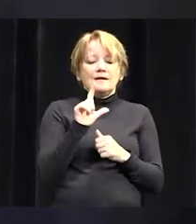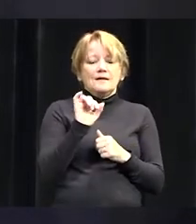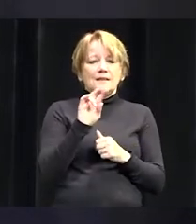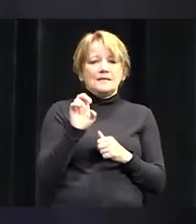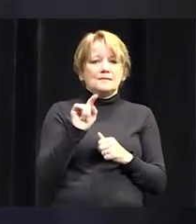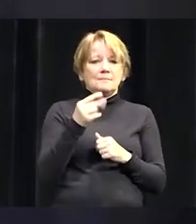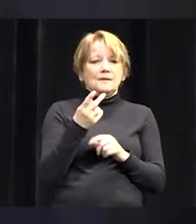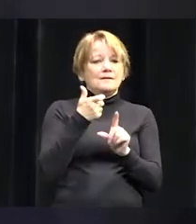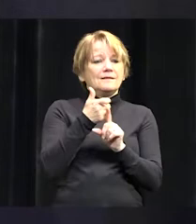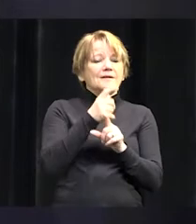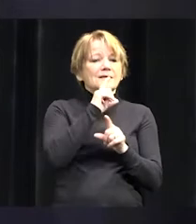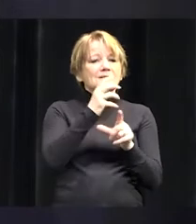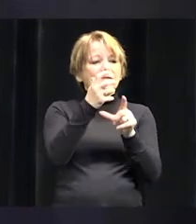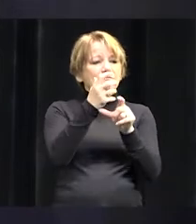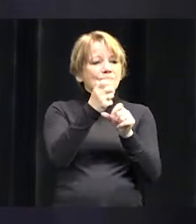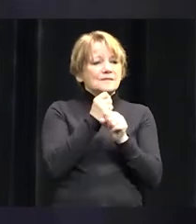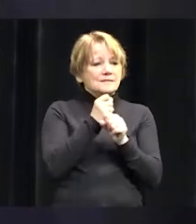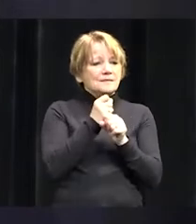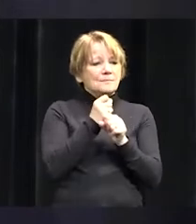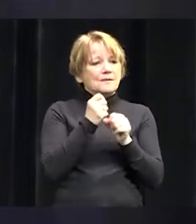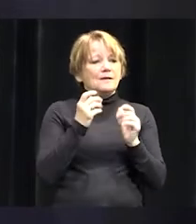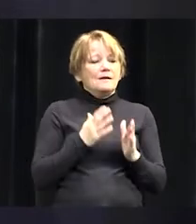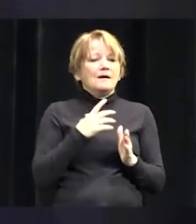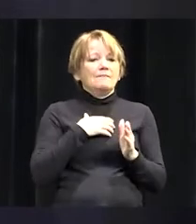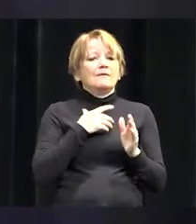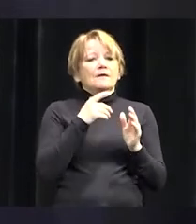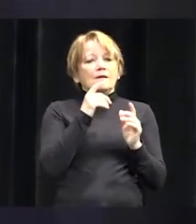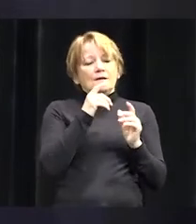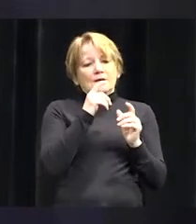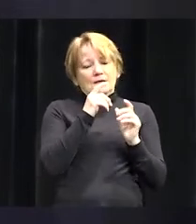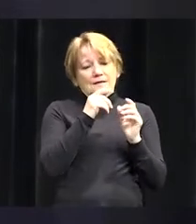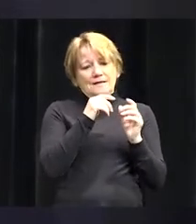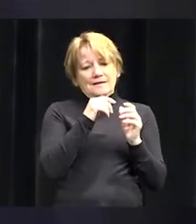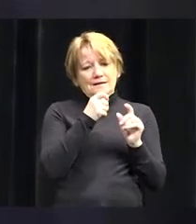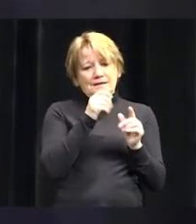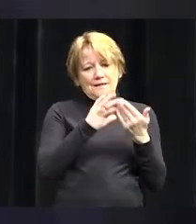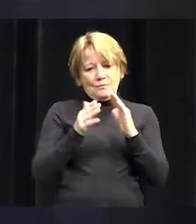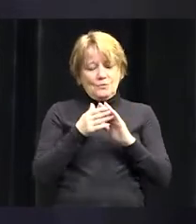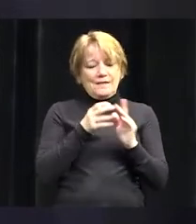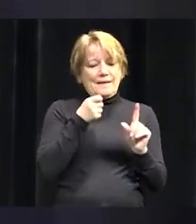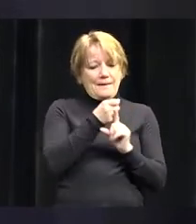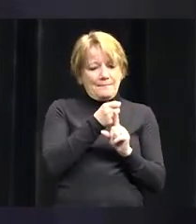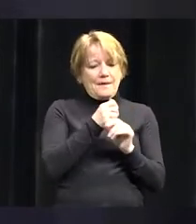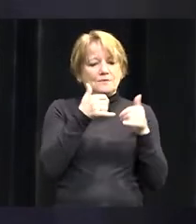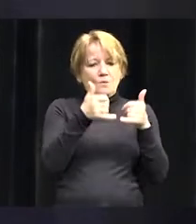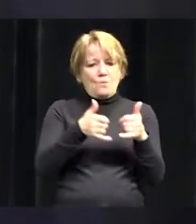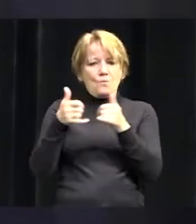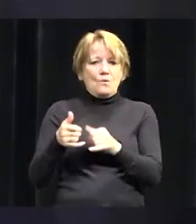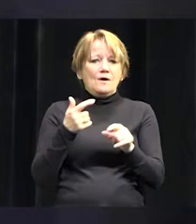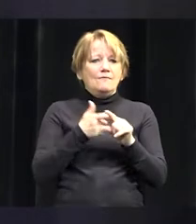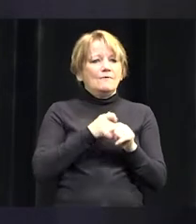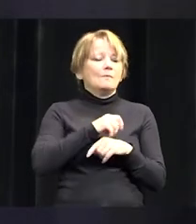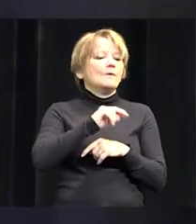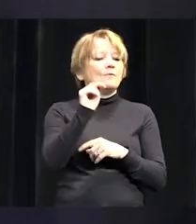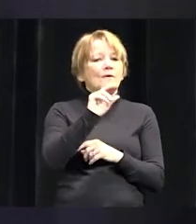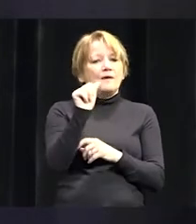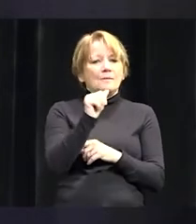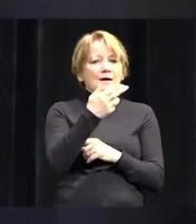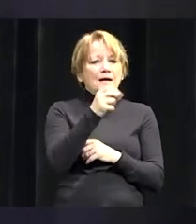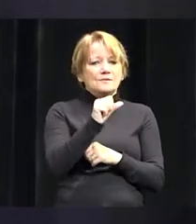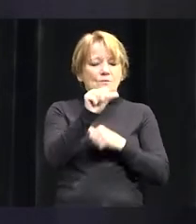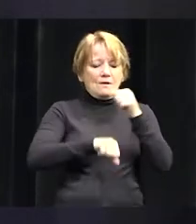elizabeth is the recipient of the community impact award presented by the north attleboro high school alumni